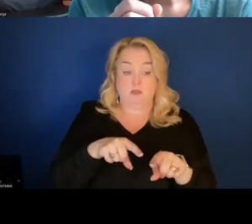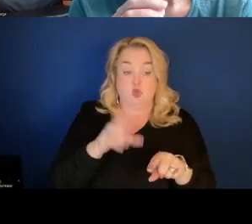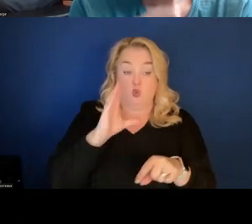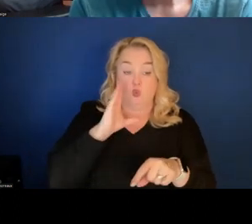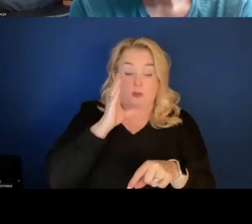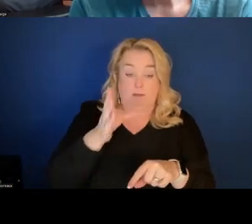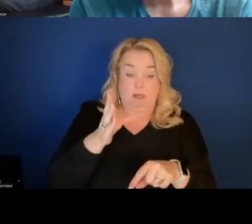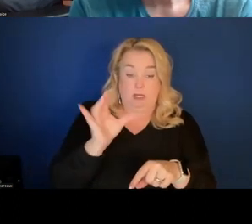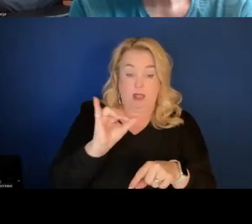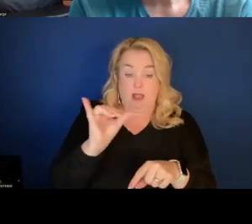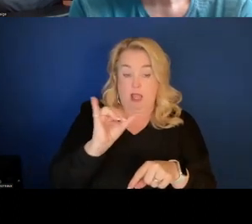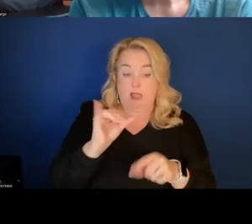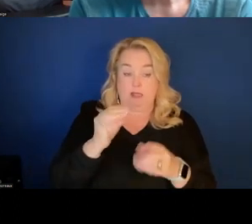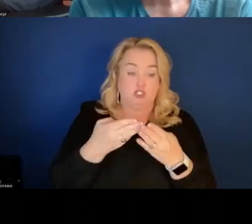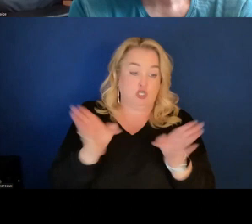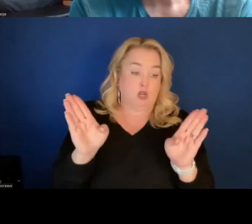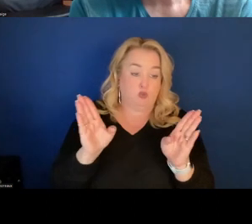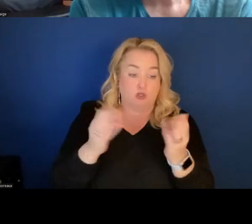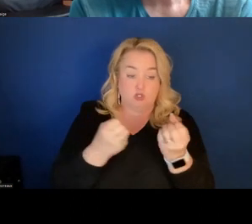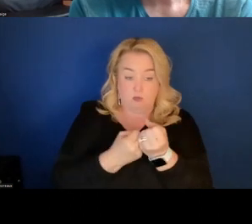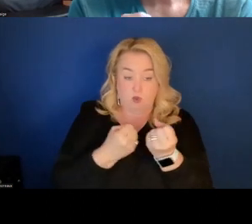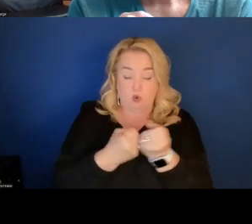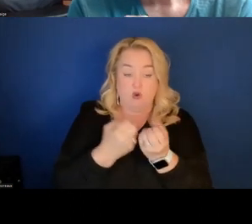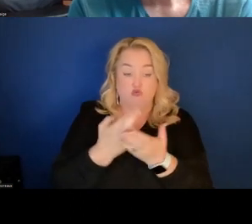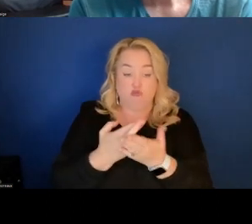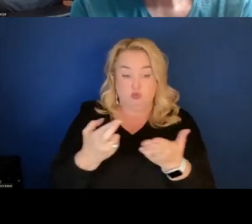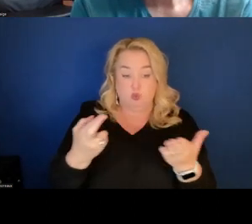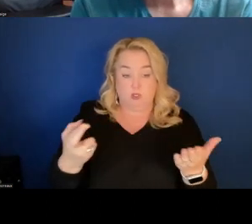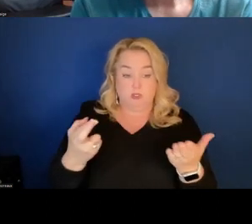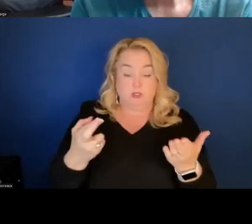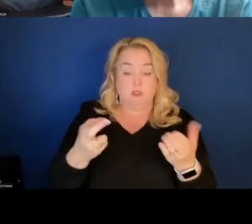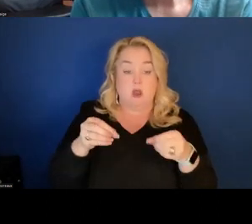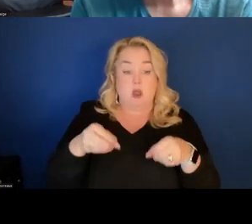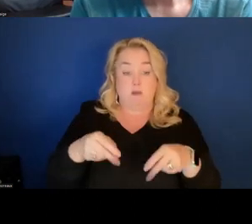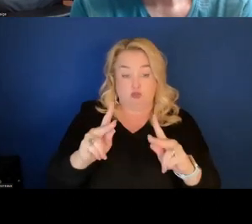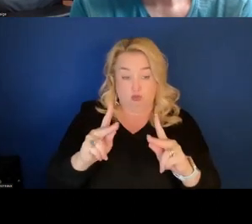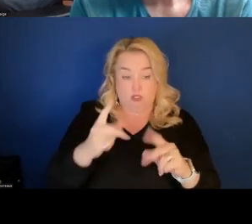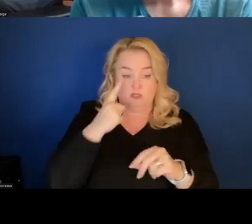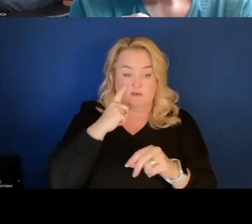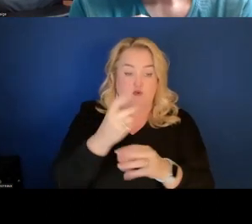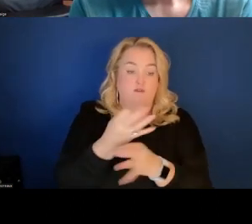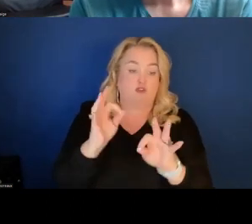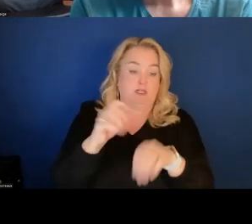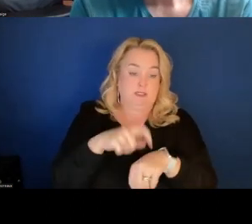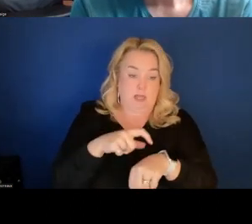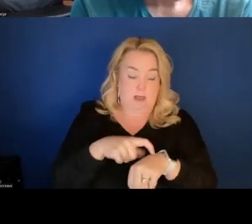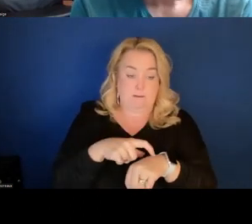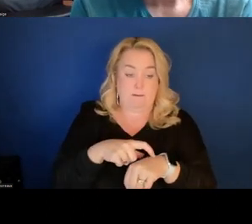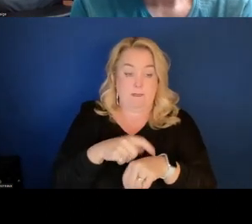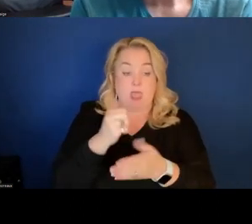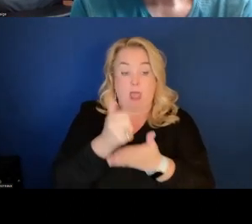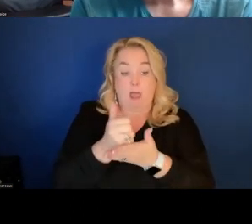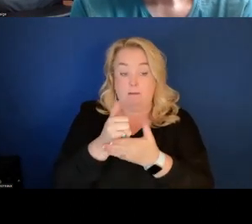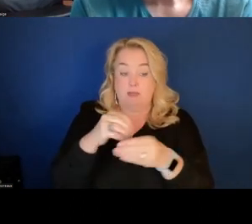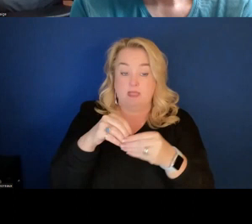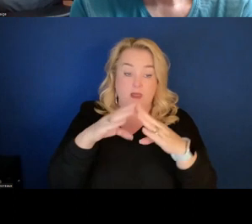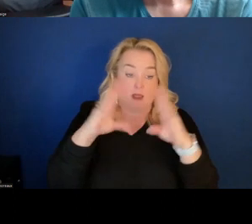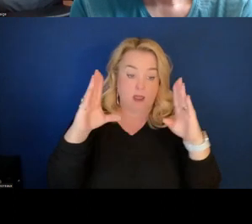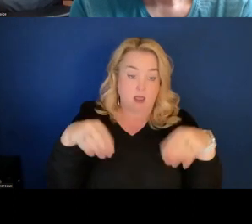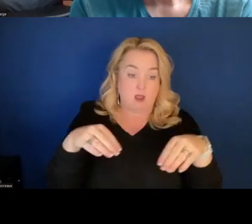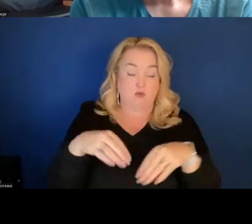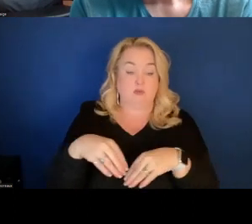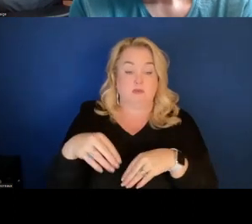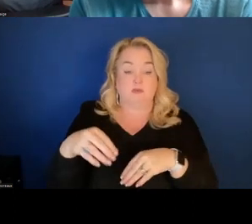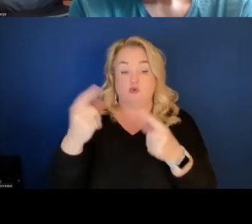be things like general supports and resources, opportunities for free time, help around the house,